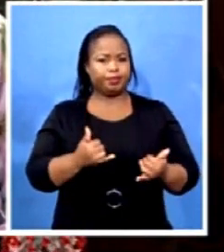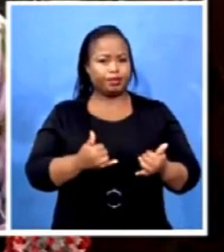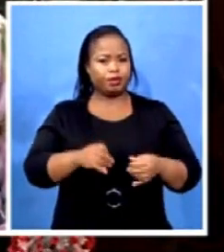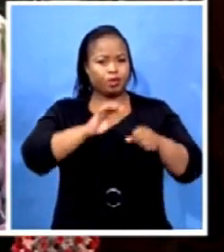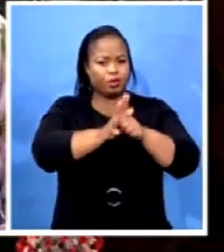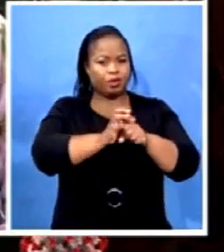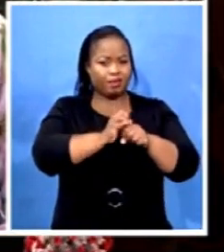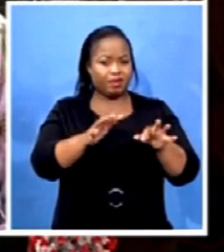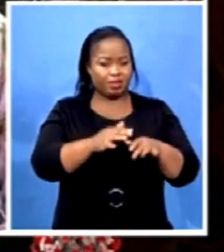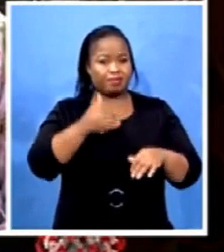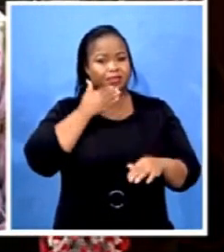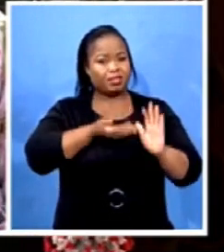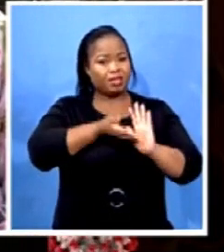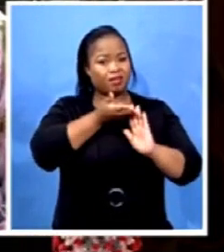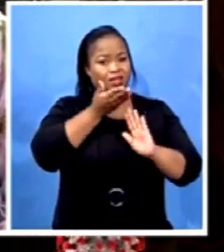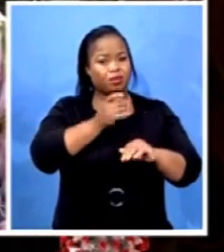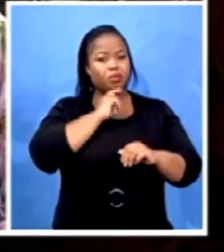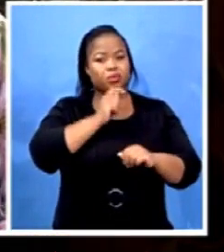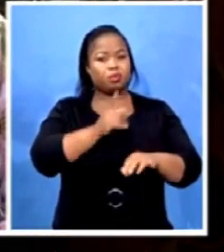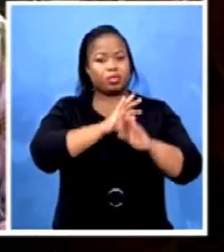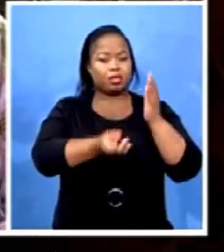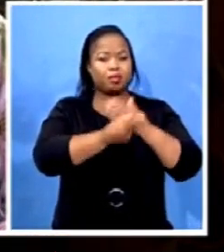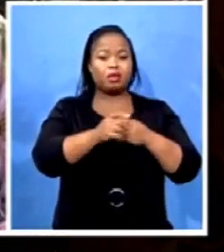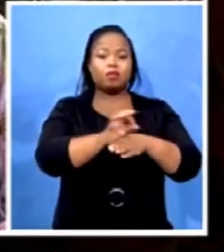terms of plans for mass testing.